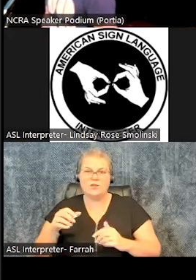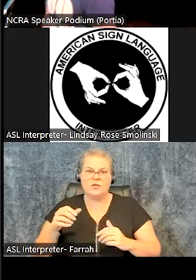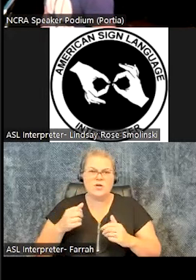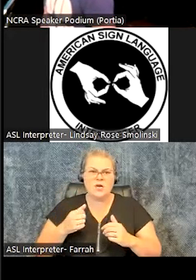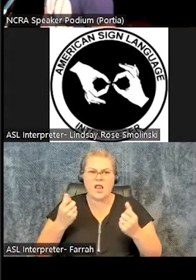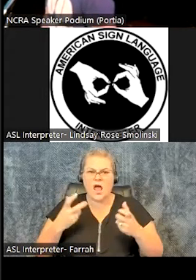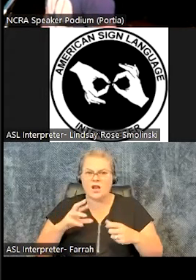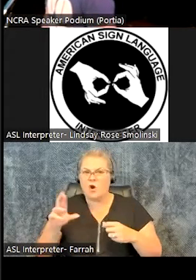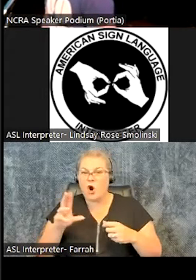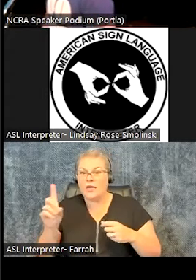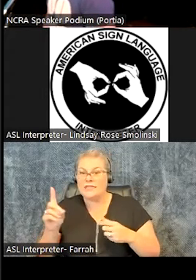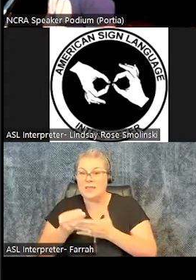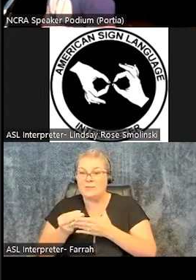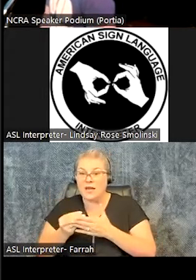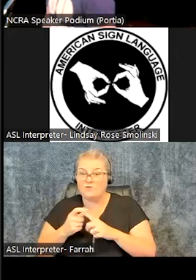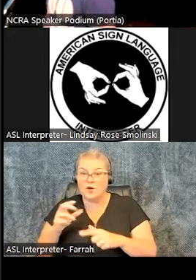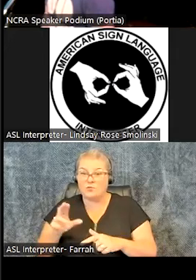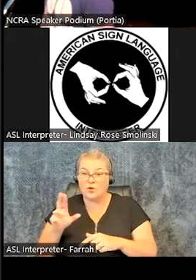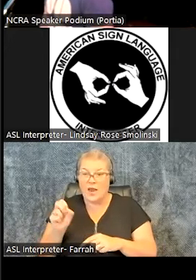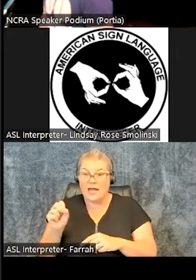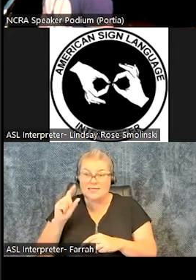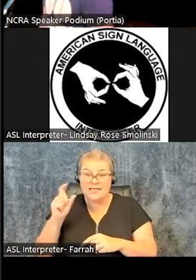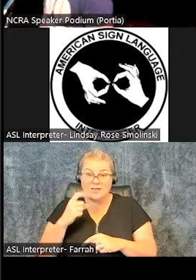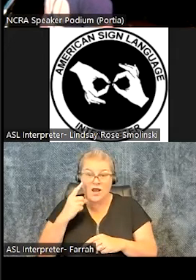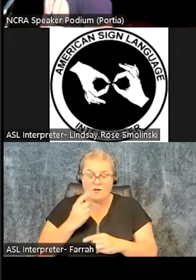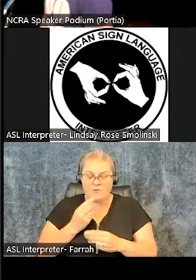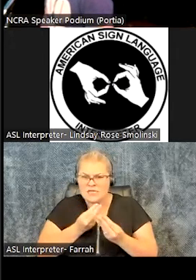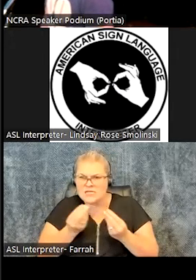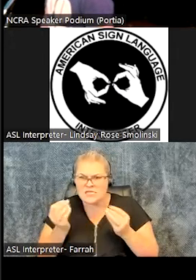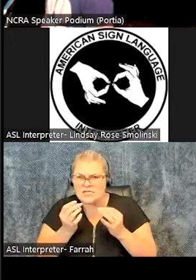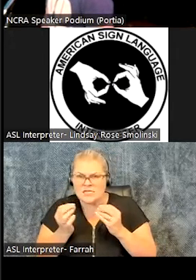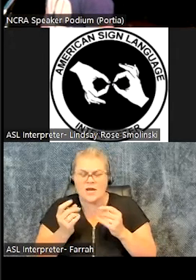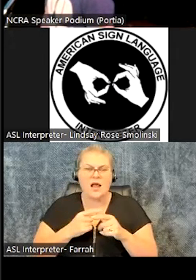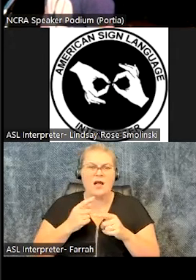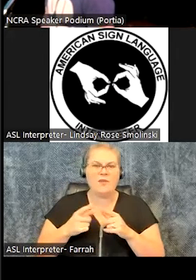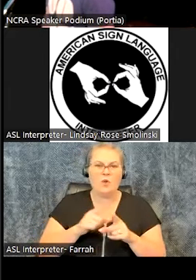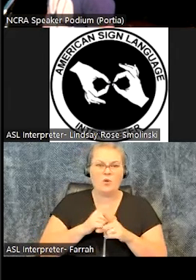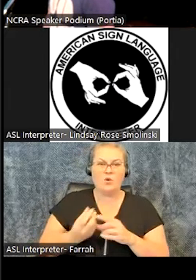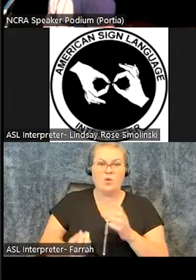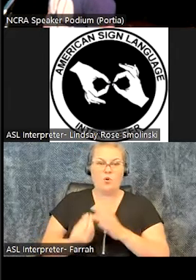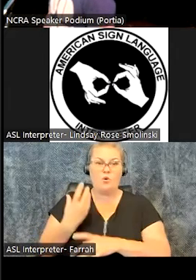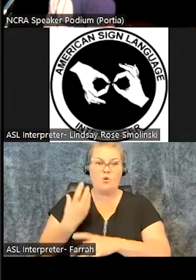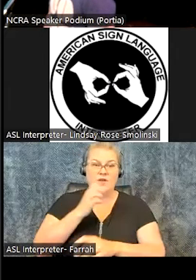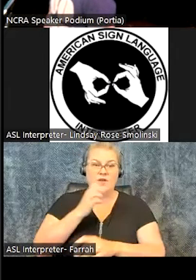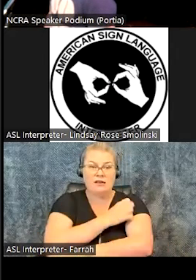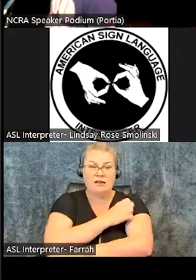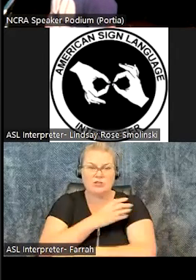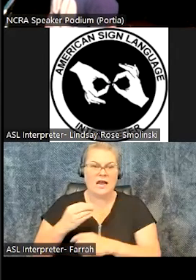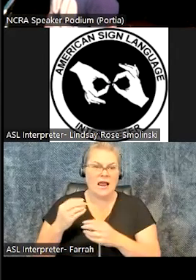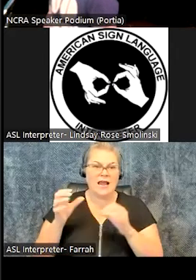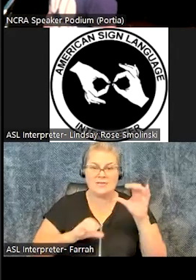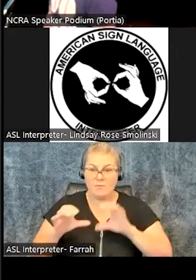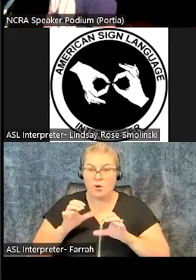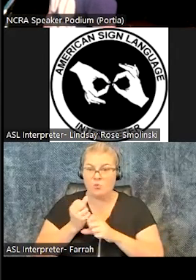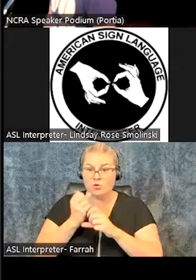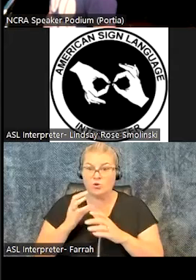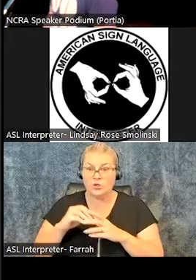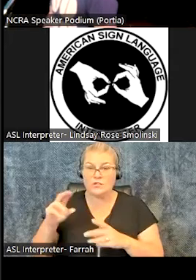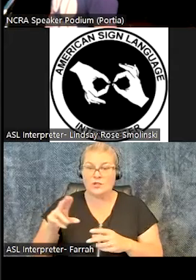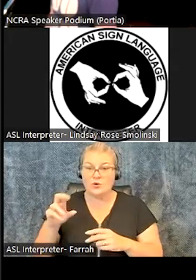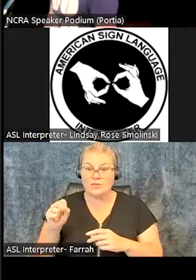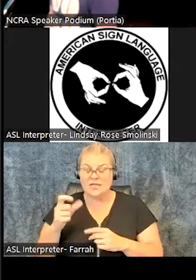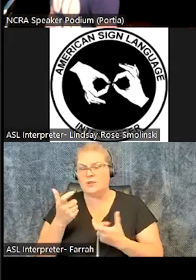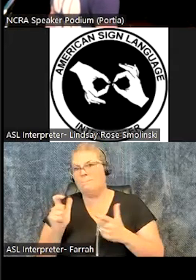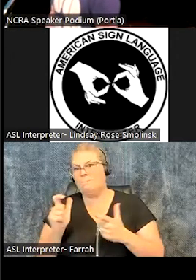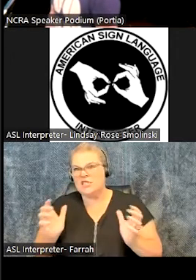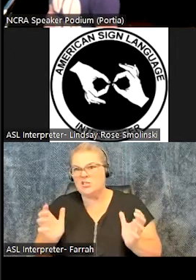from the US government, as well as the growth of energy and chemical producers in the US, there was a big drive